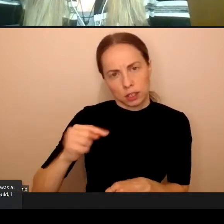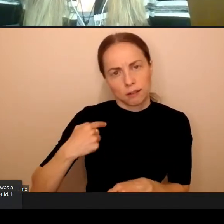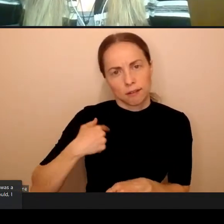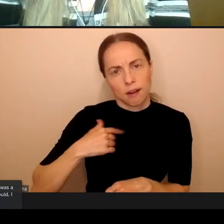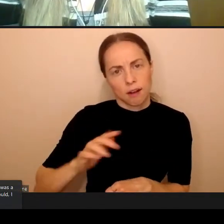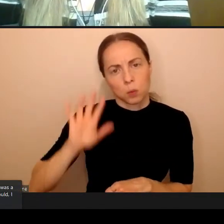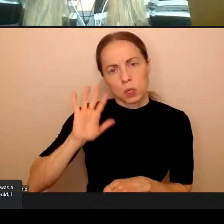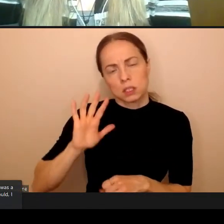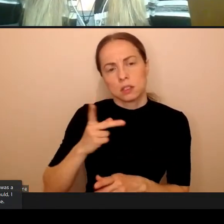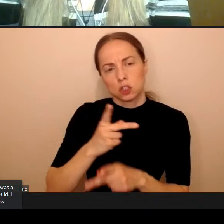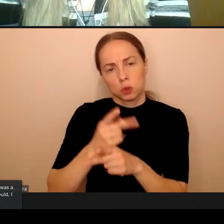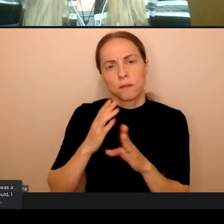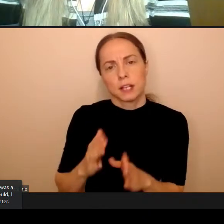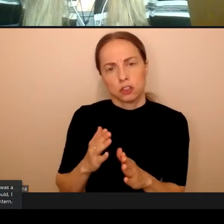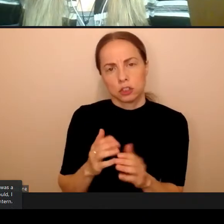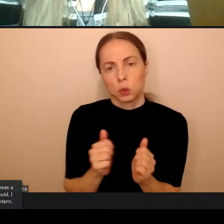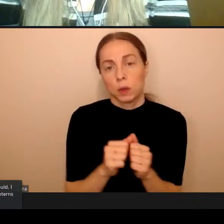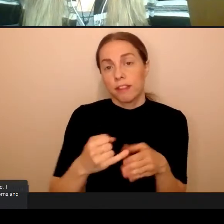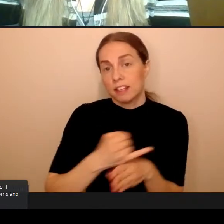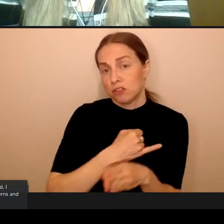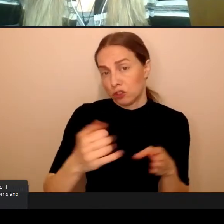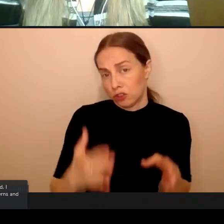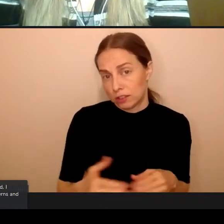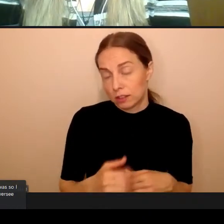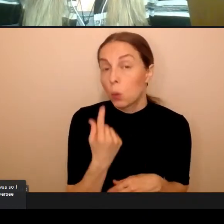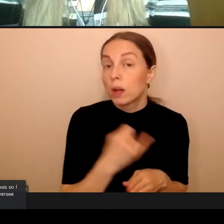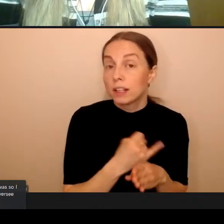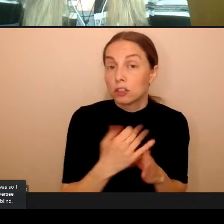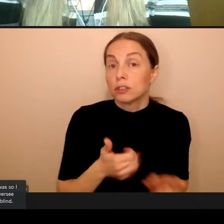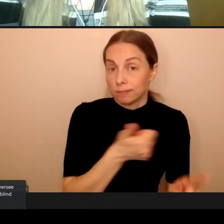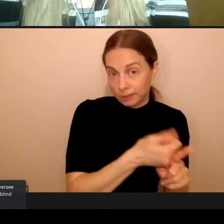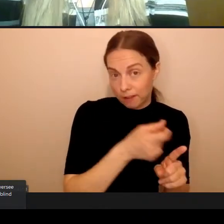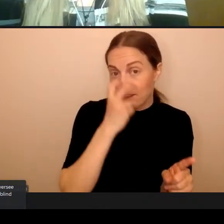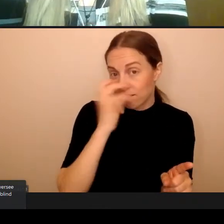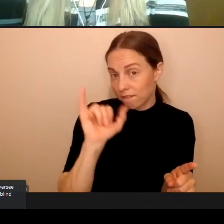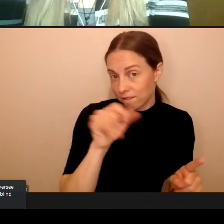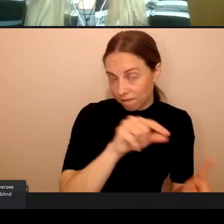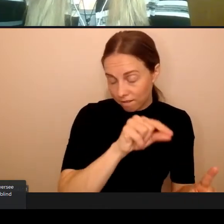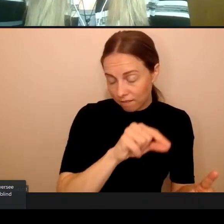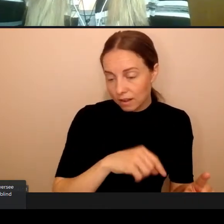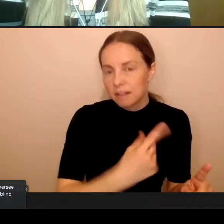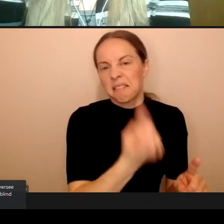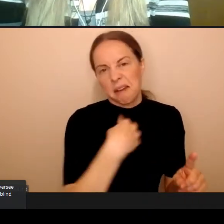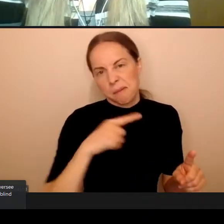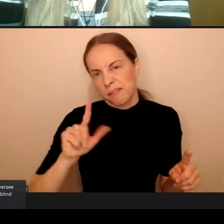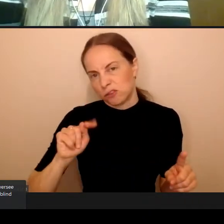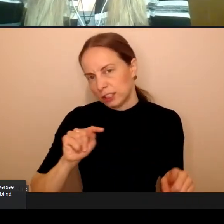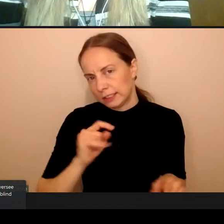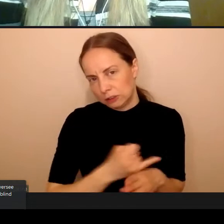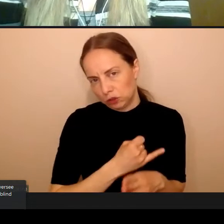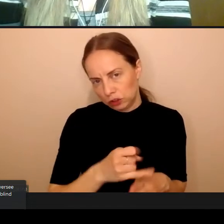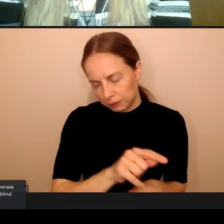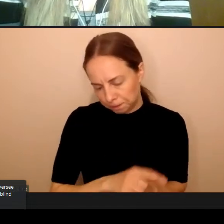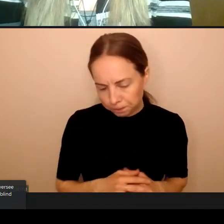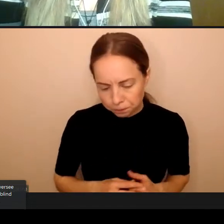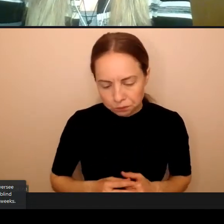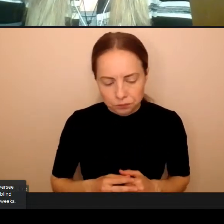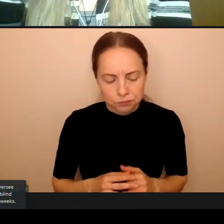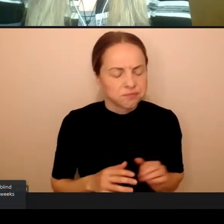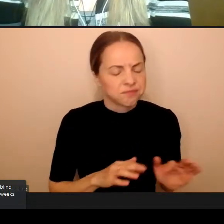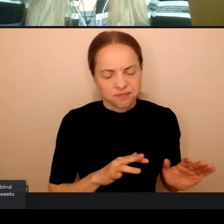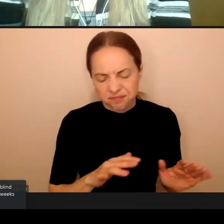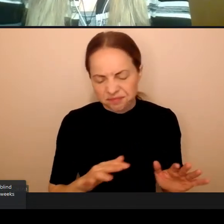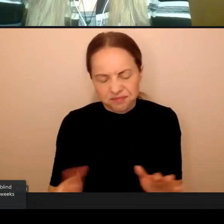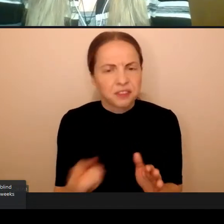supervisor and oversee interns, and one of our interns was also blind who came to LifeTrack. And a couple weeks